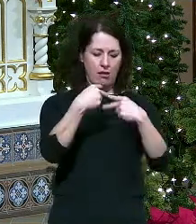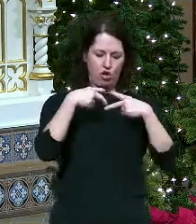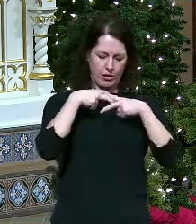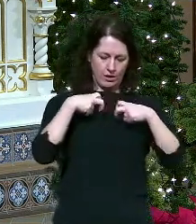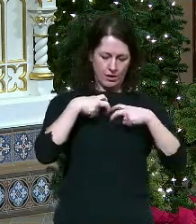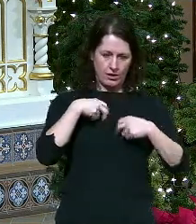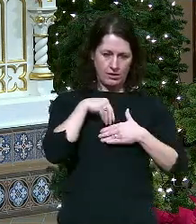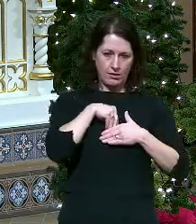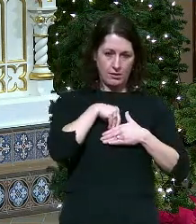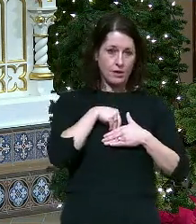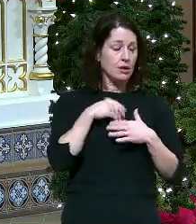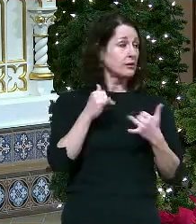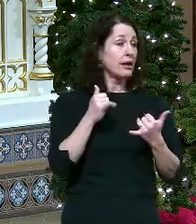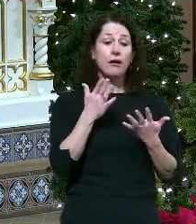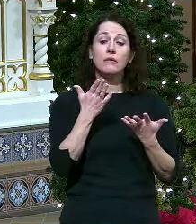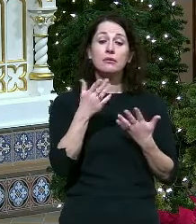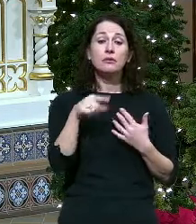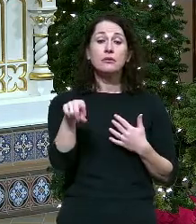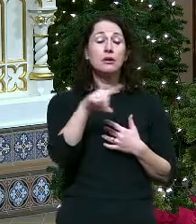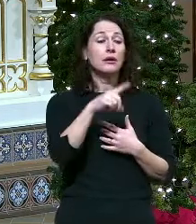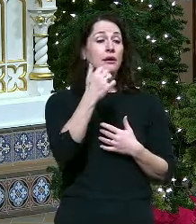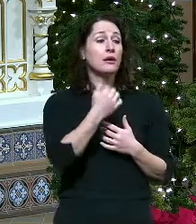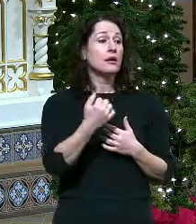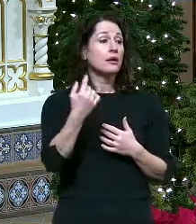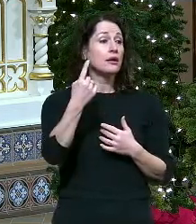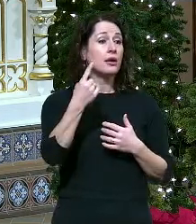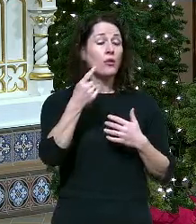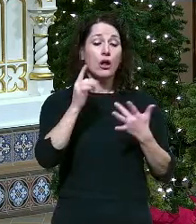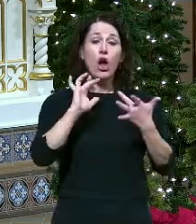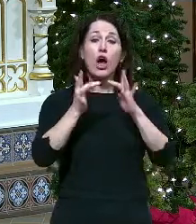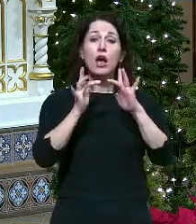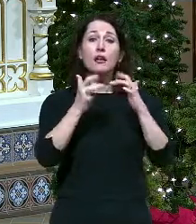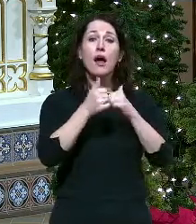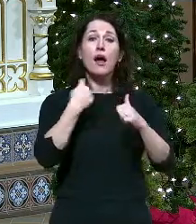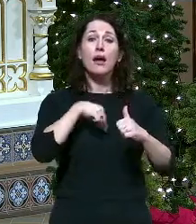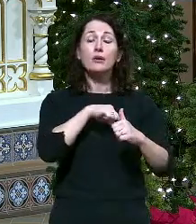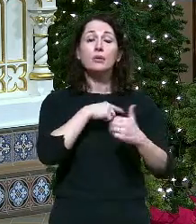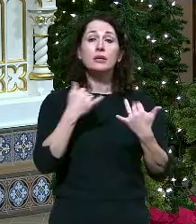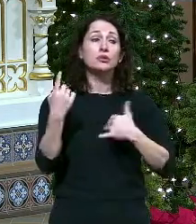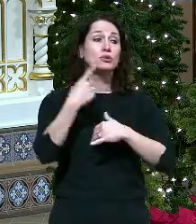Let's just have a show of hands. And anybody online with us today?